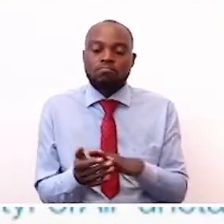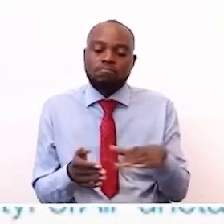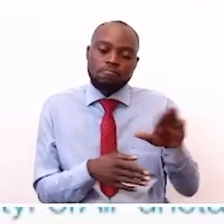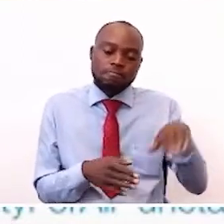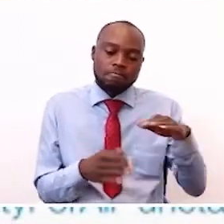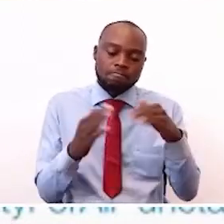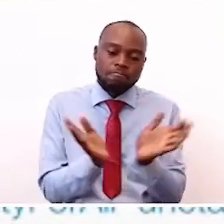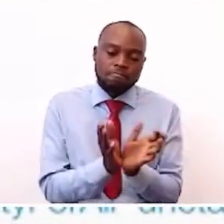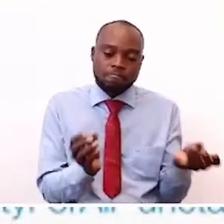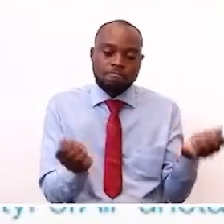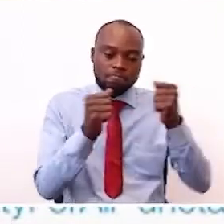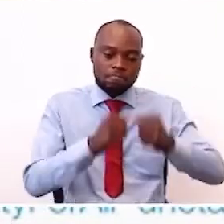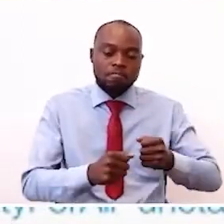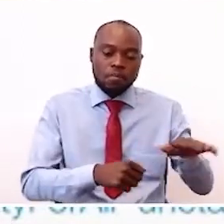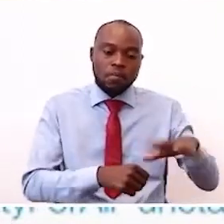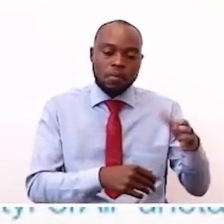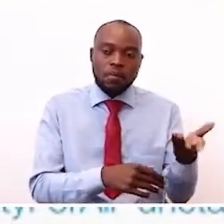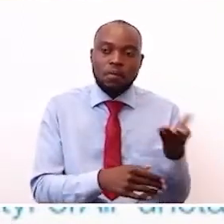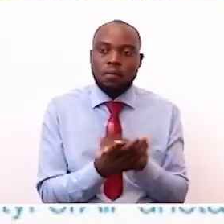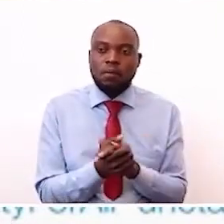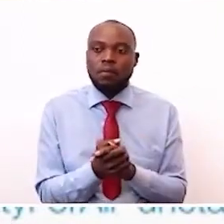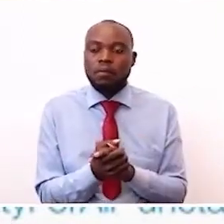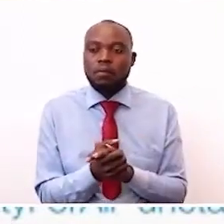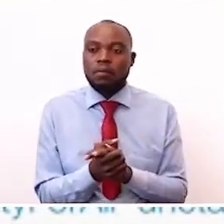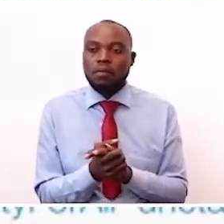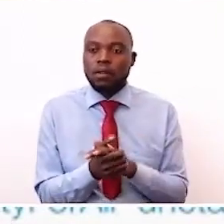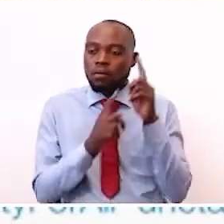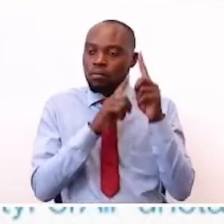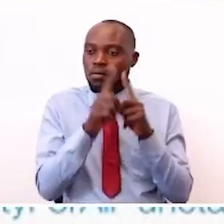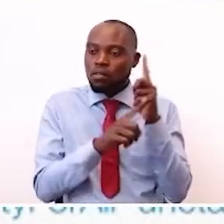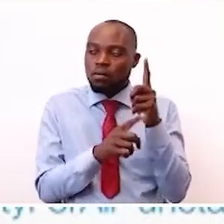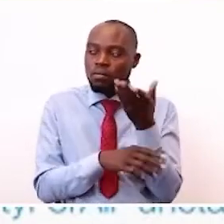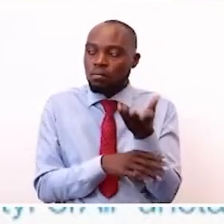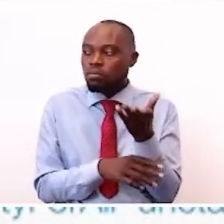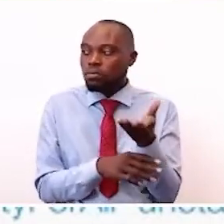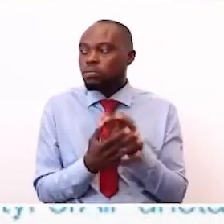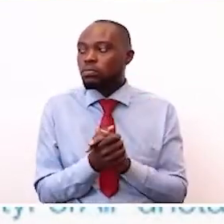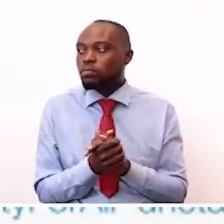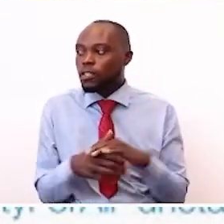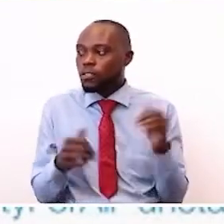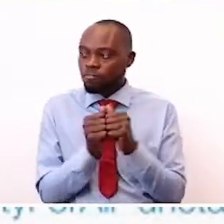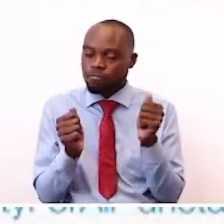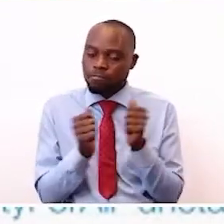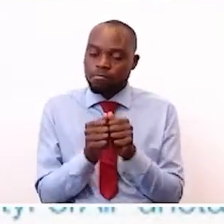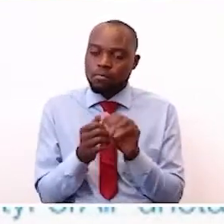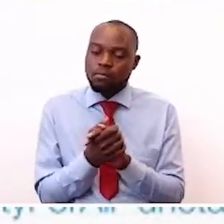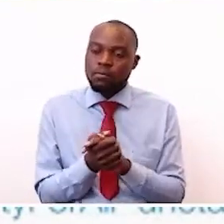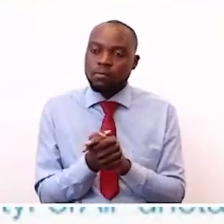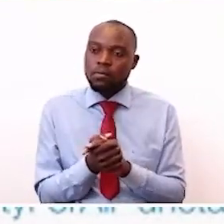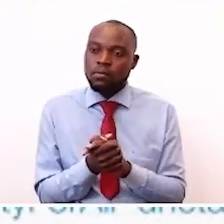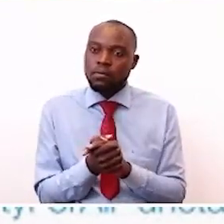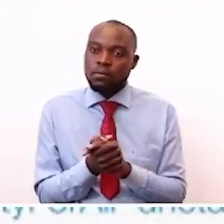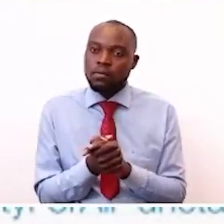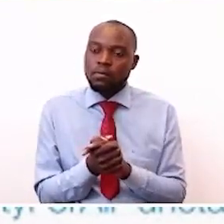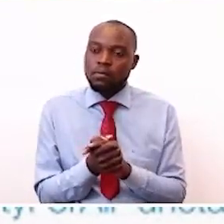in place, which of course are important, I think there is at least as much need to talk about the need